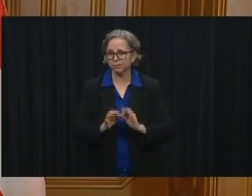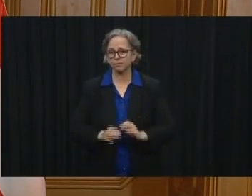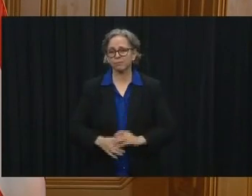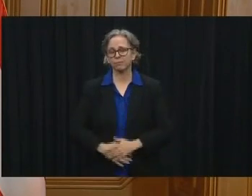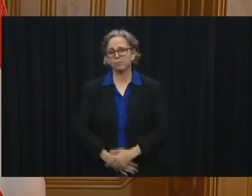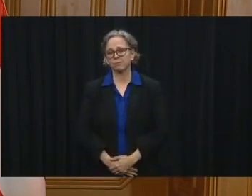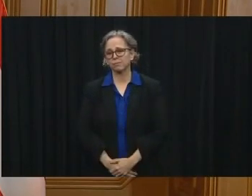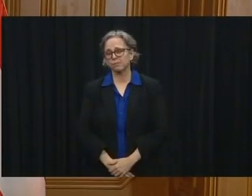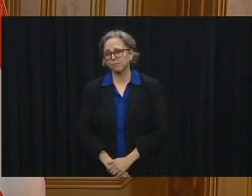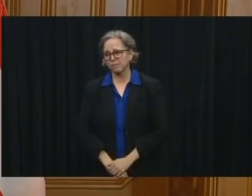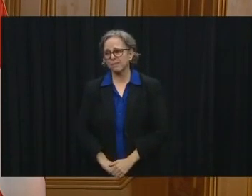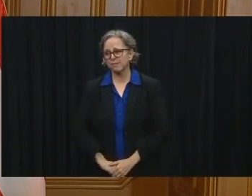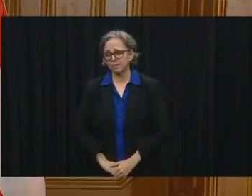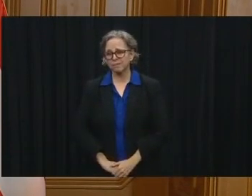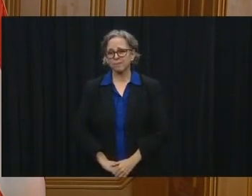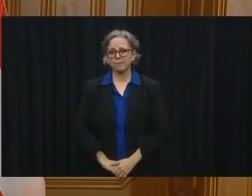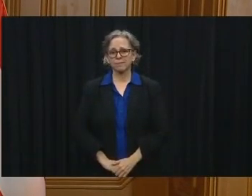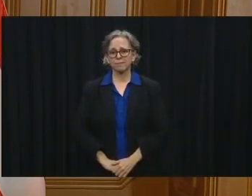Let me